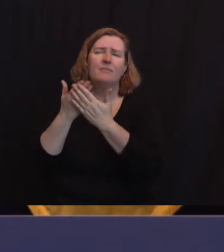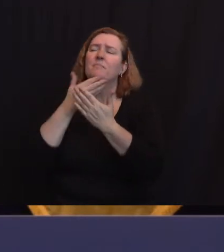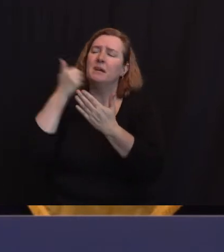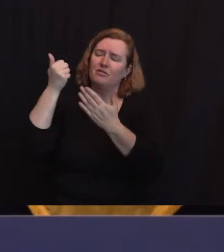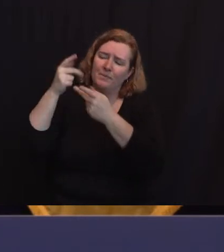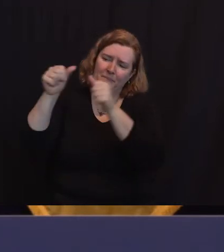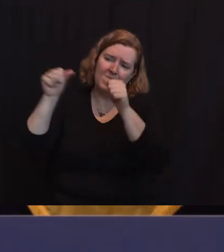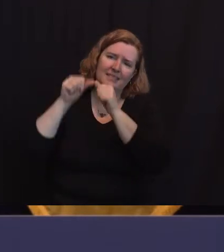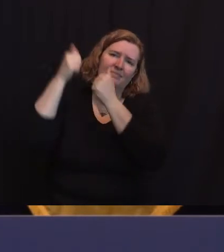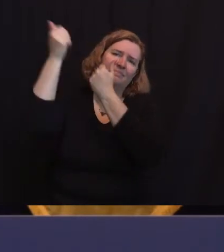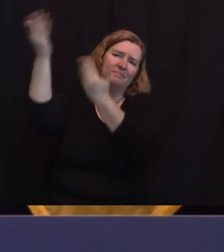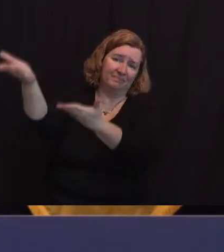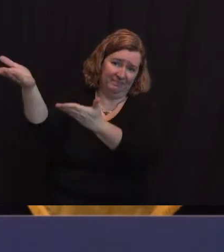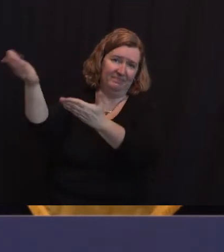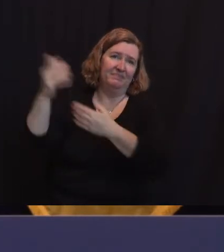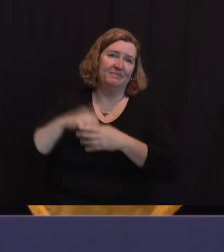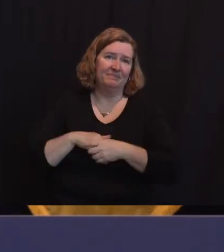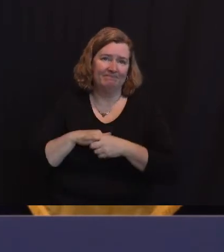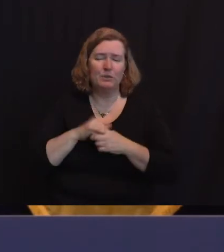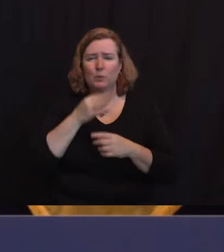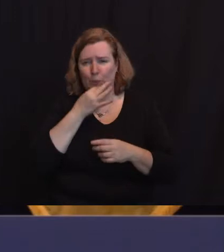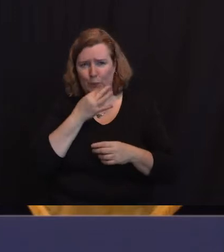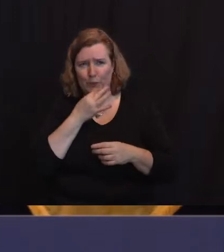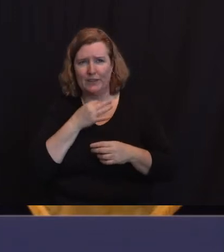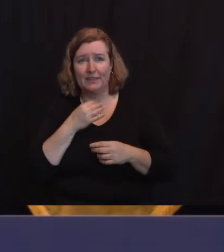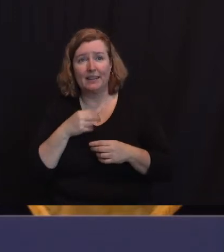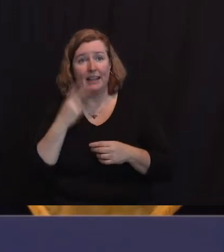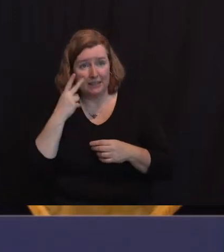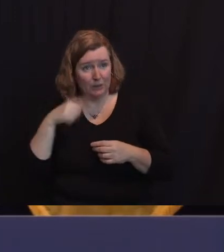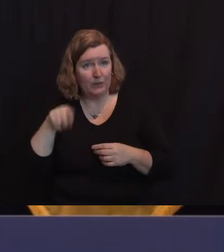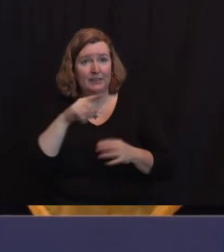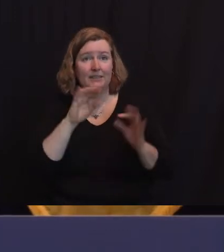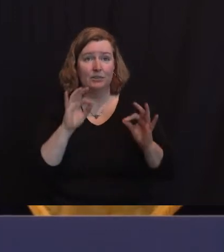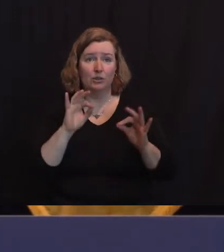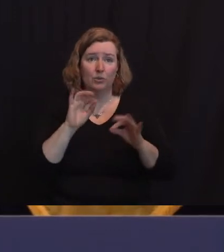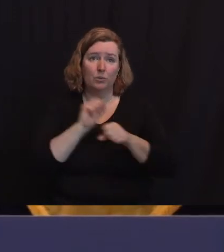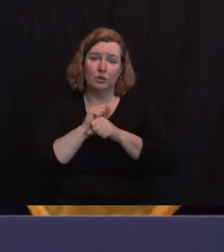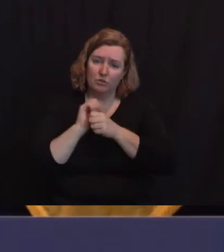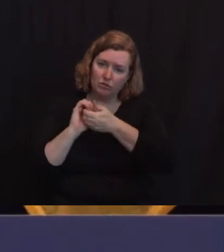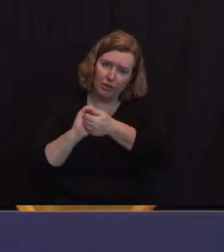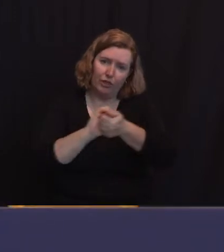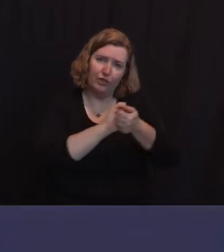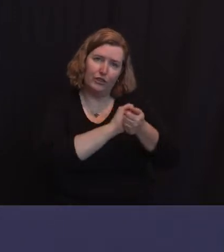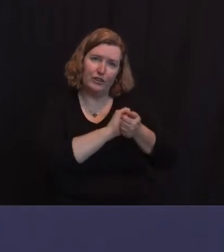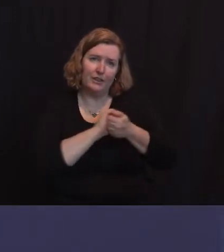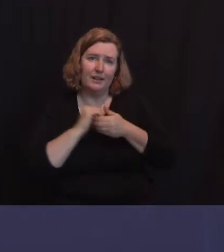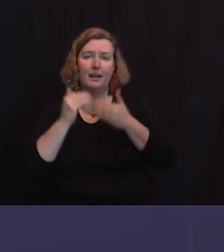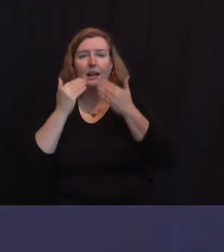sooner than we all think, assuming we all continue to row and work together. Thank you, folks. Blessing.